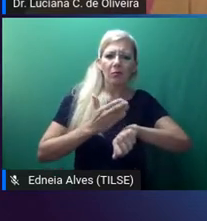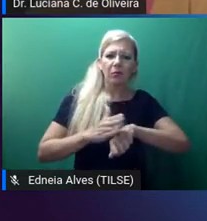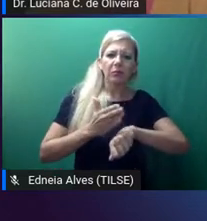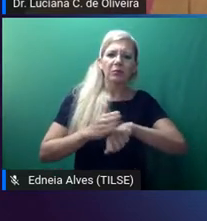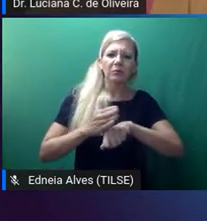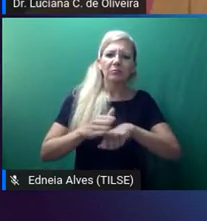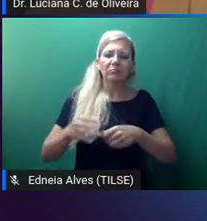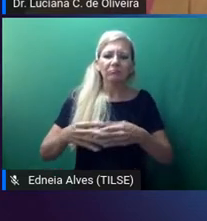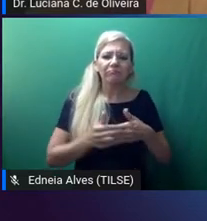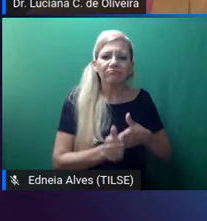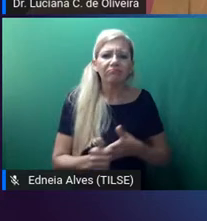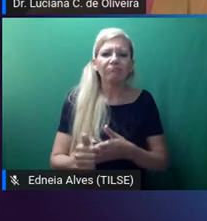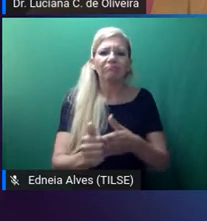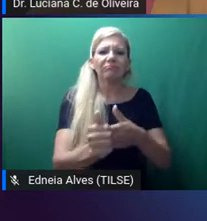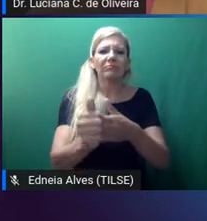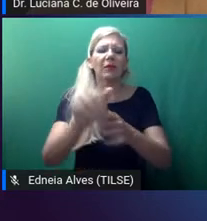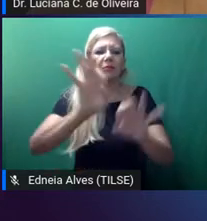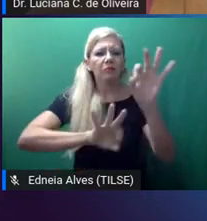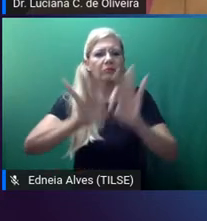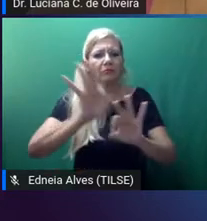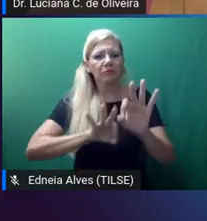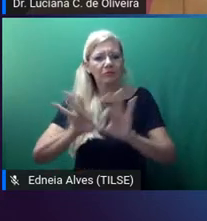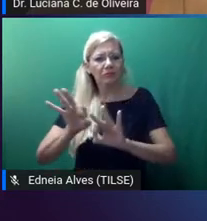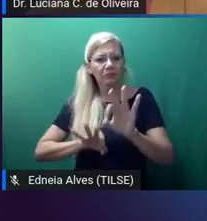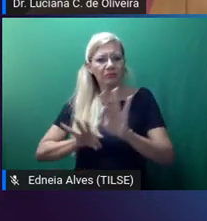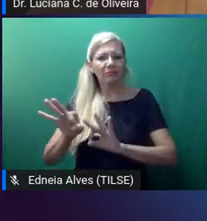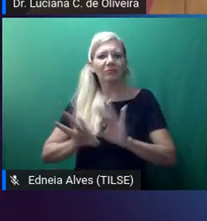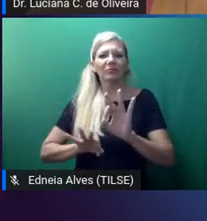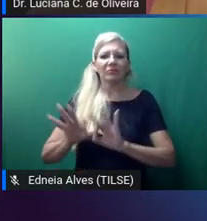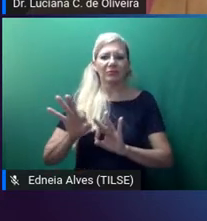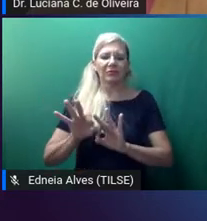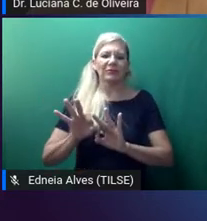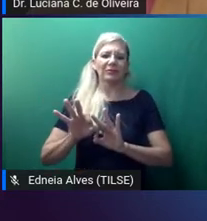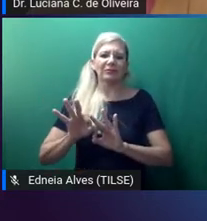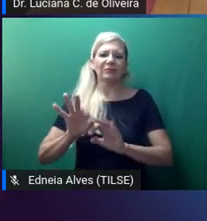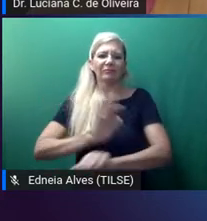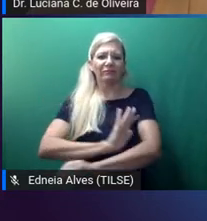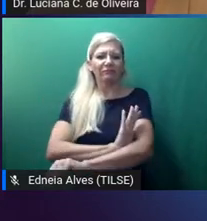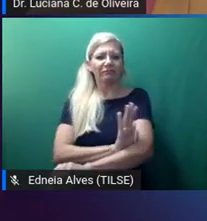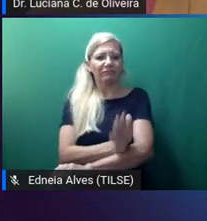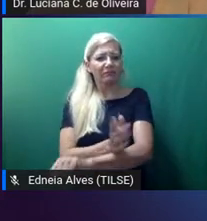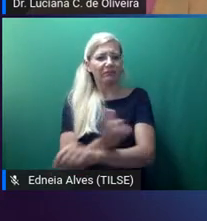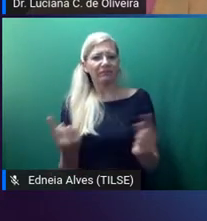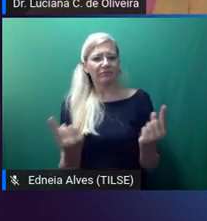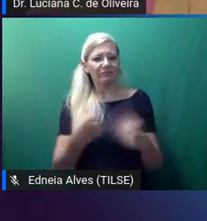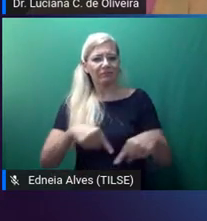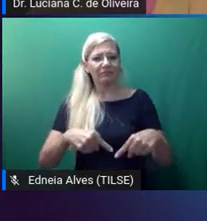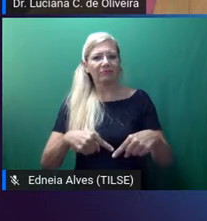the preparation of anti-racist ESOL teachers?